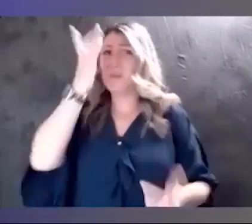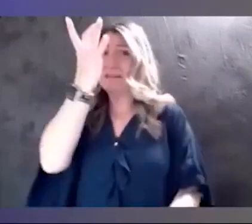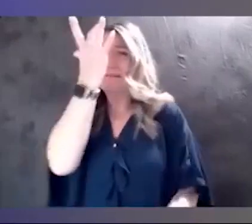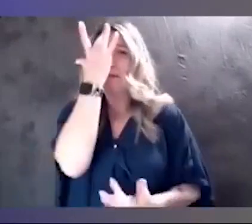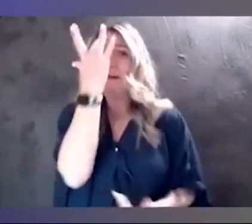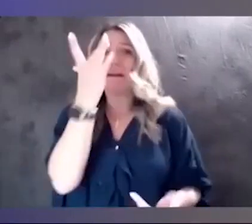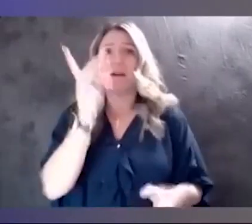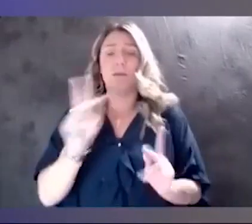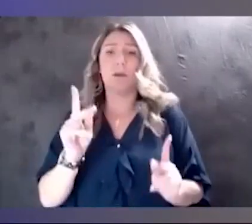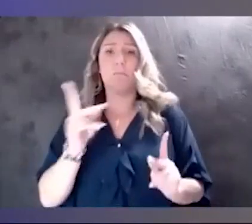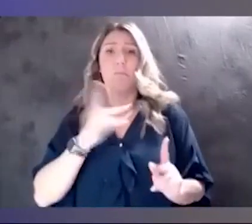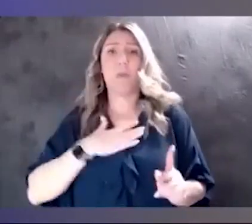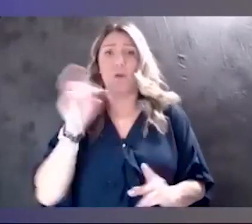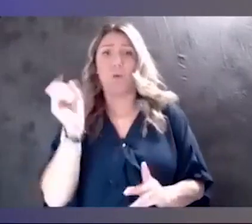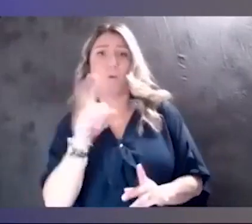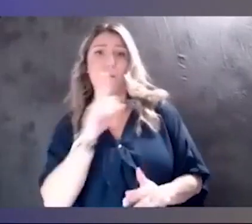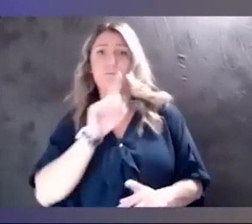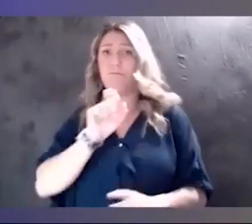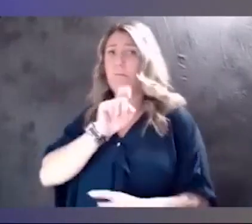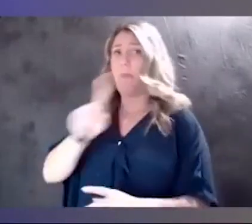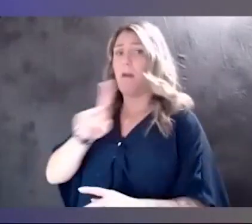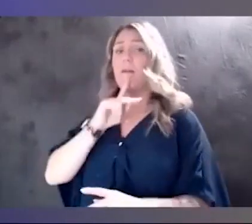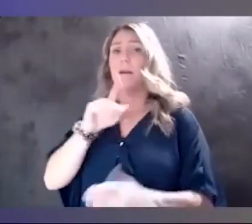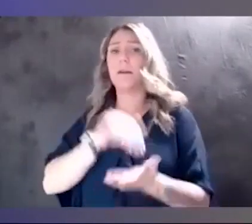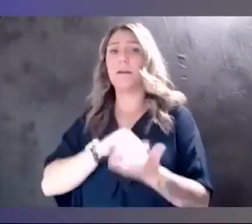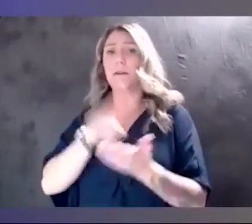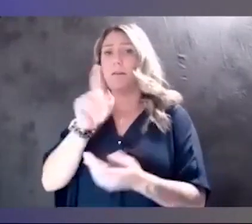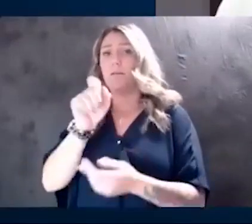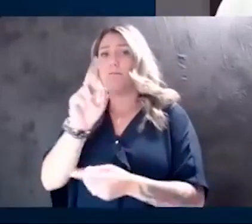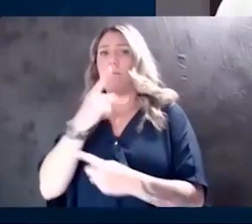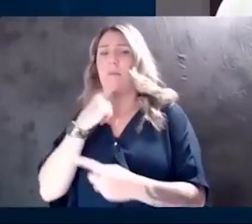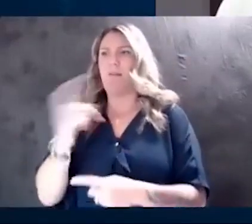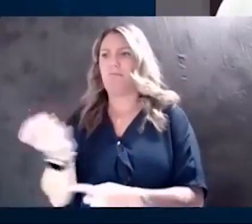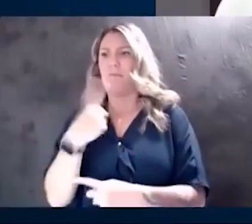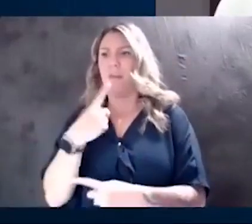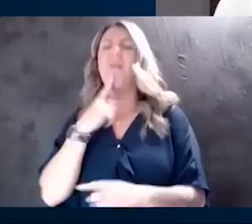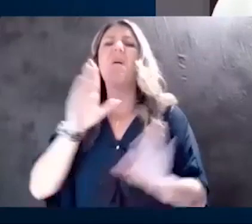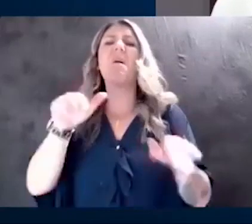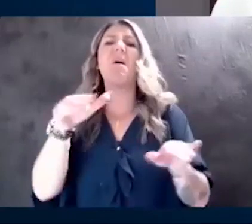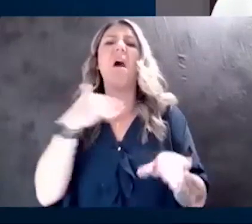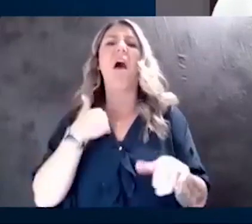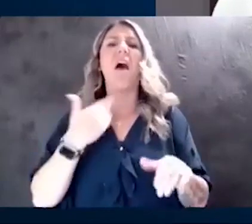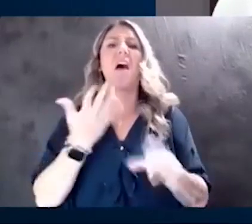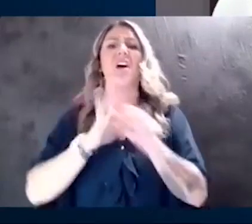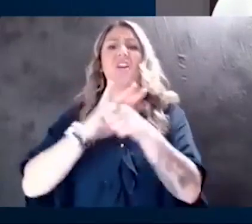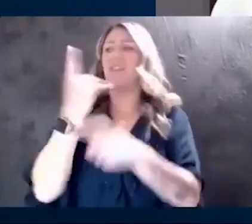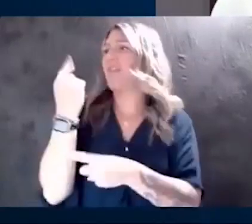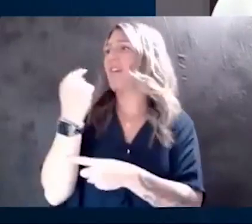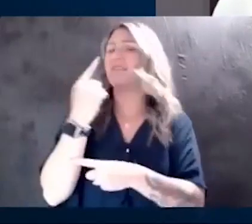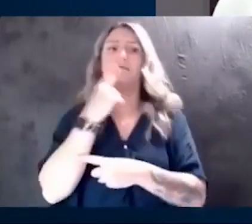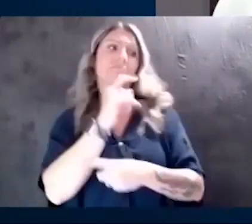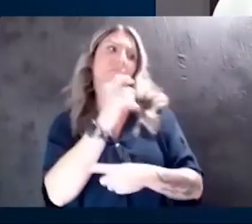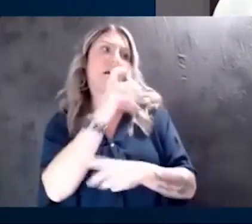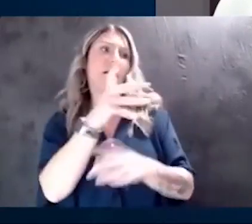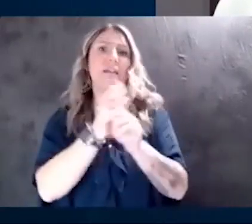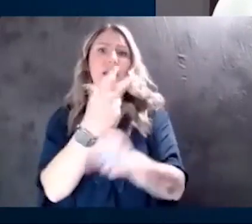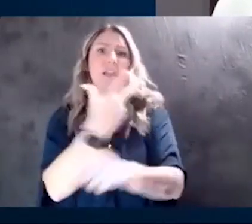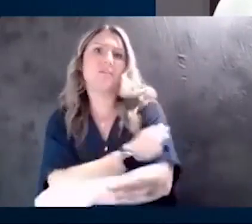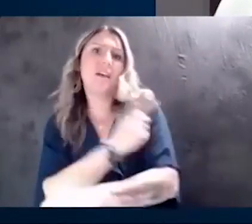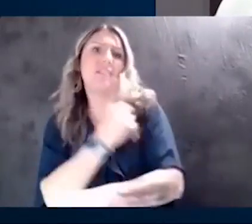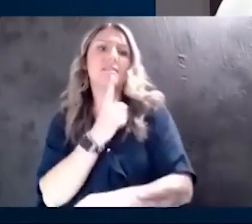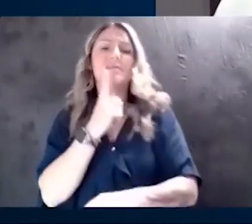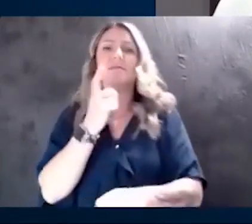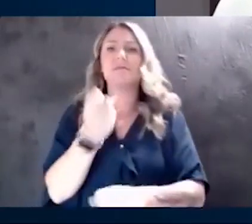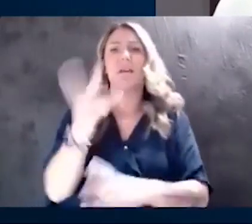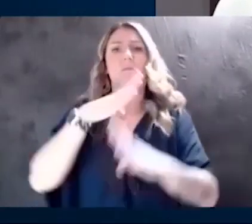question then back to Dr. Barr is the one that I get asked, well, hold it, I had COVID last year. I'm not going to get the vaccine. Don't I have some immunity? And we talk